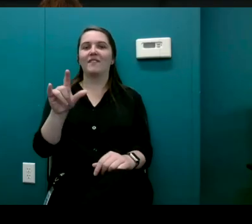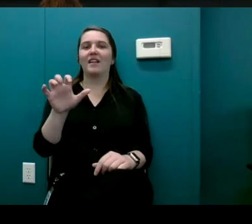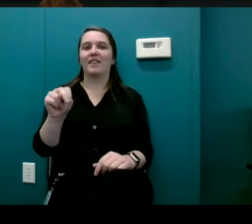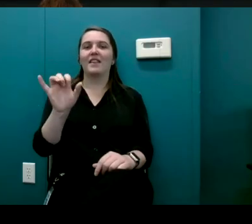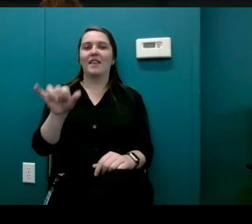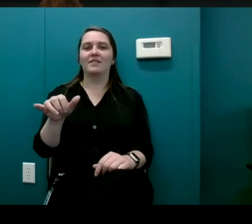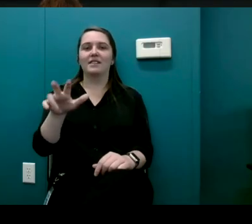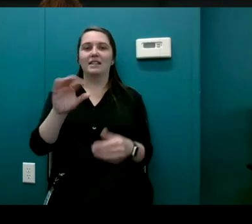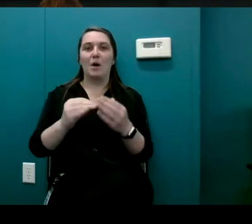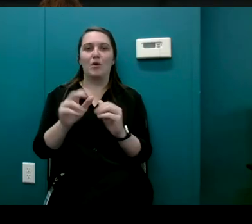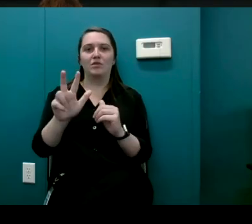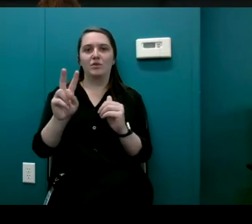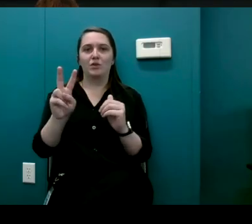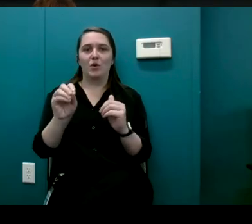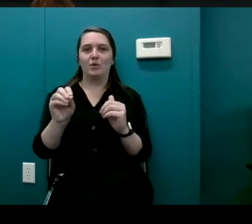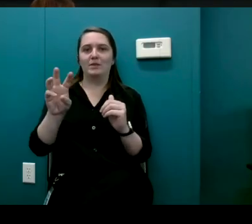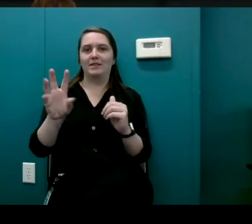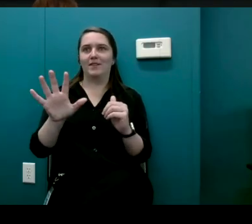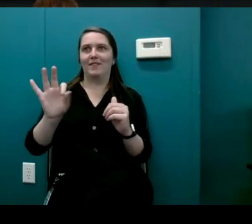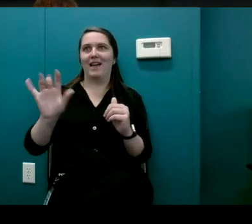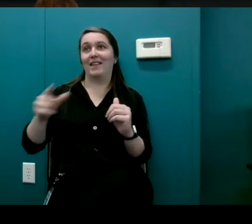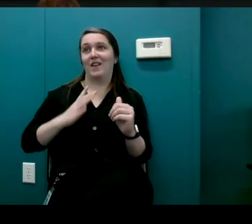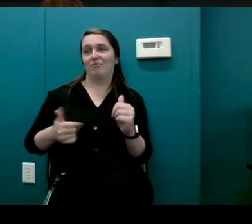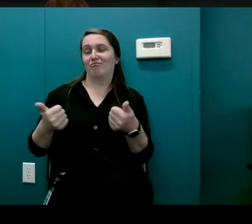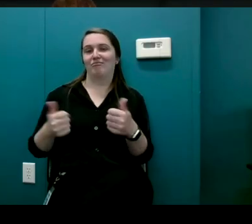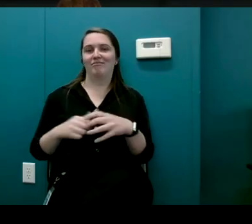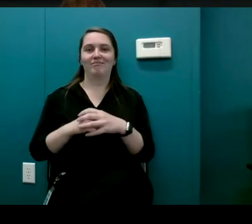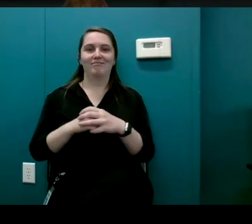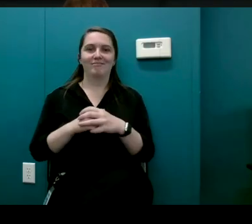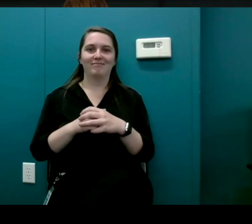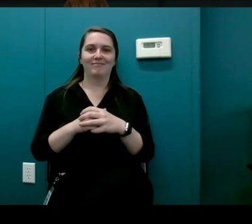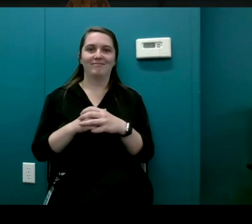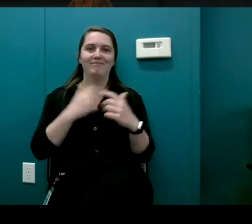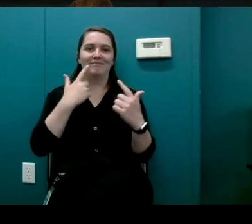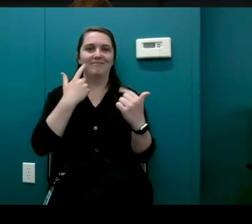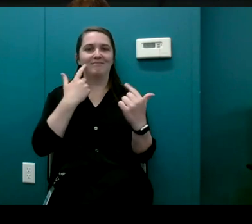As her name, that's fine. That's fine. That's fine.